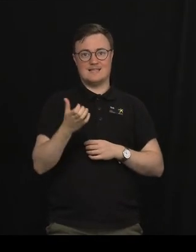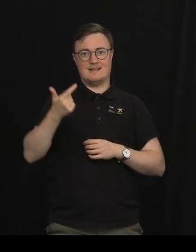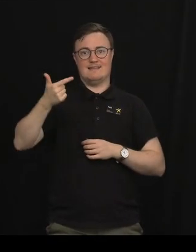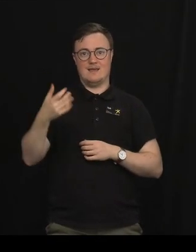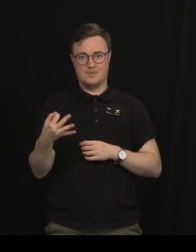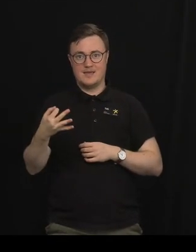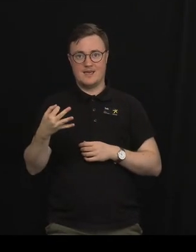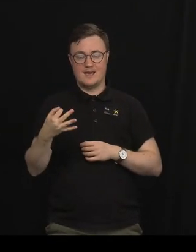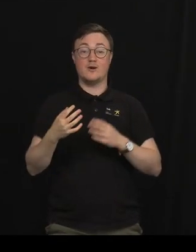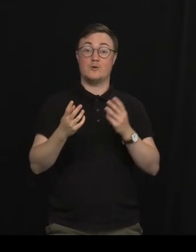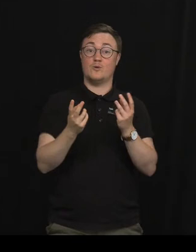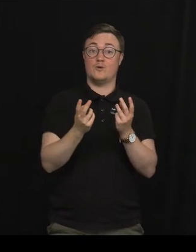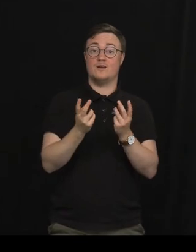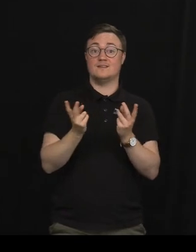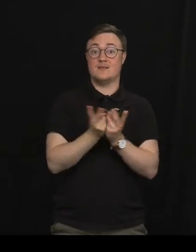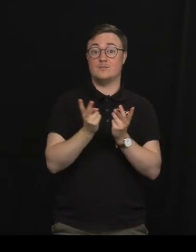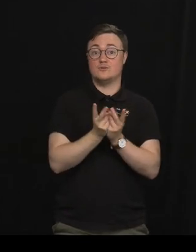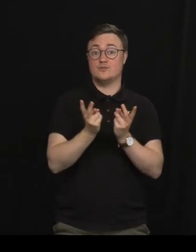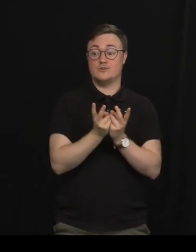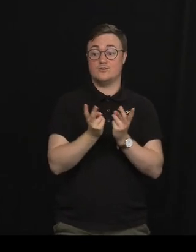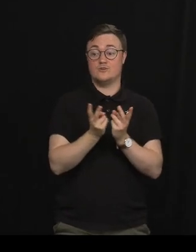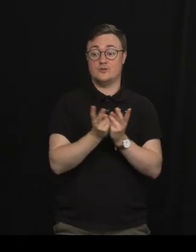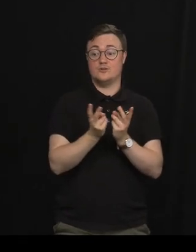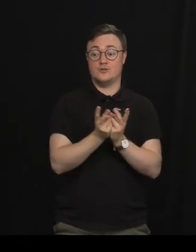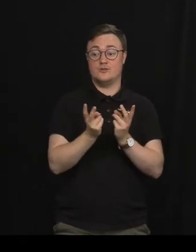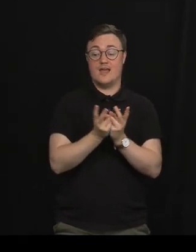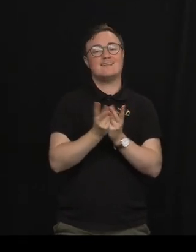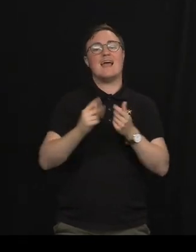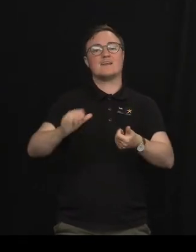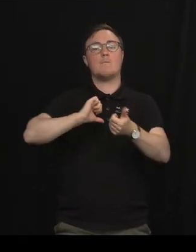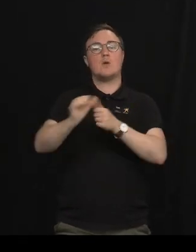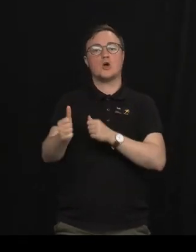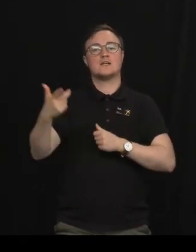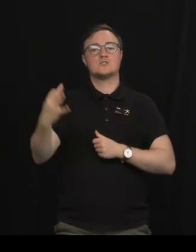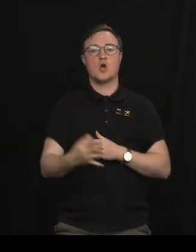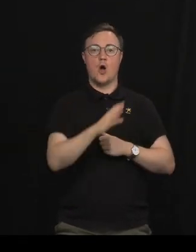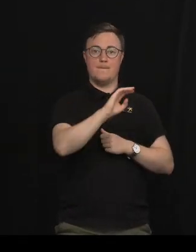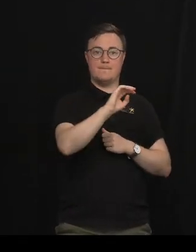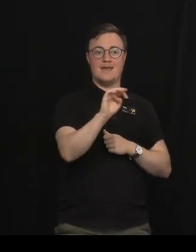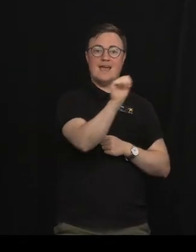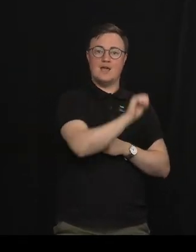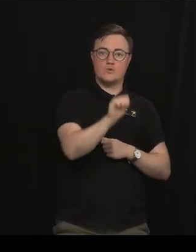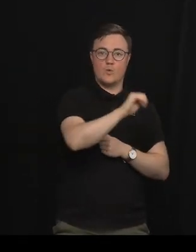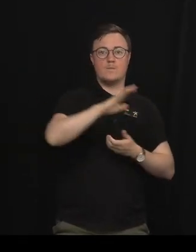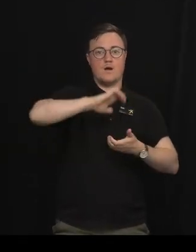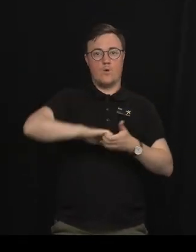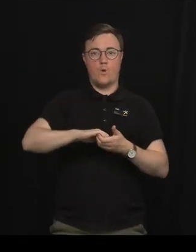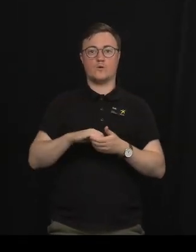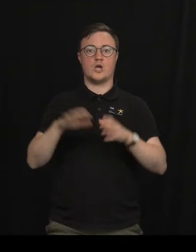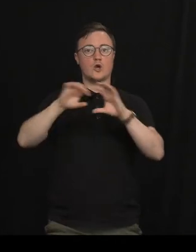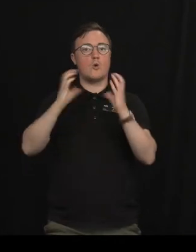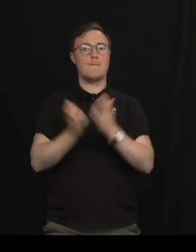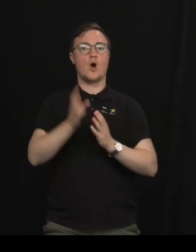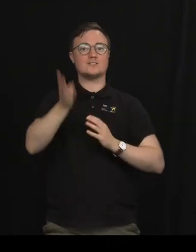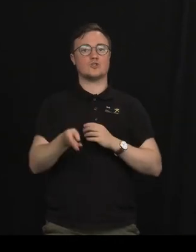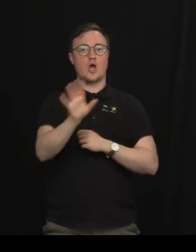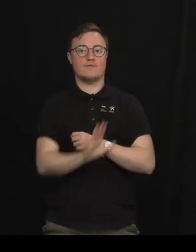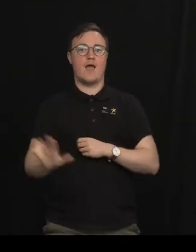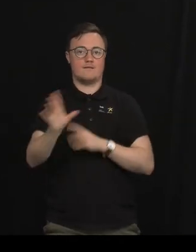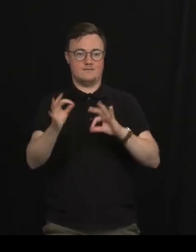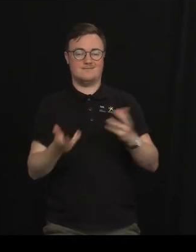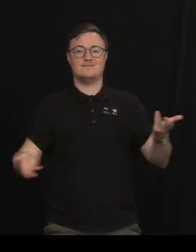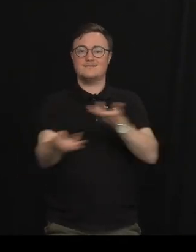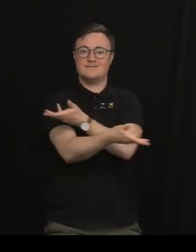for European and Developing Countries Clinical Trial Partnership, to which it's under EU funding for focusing